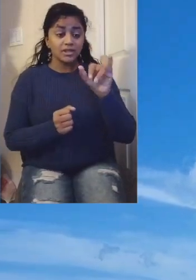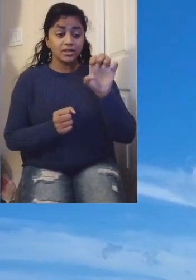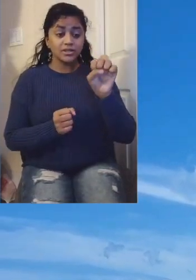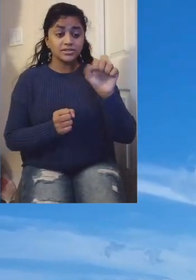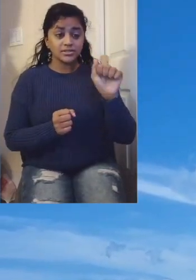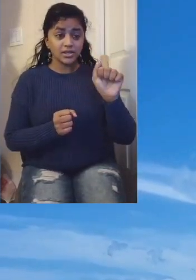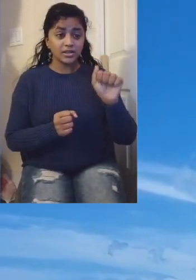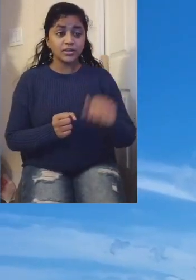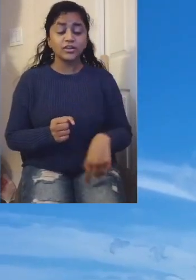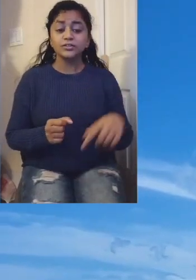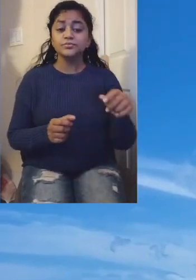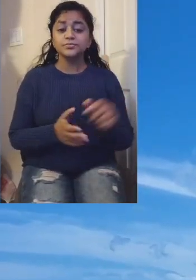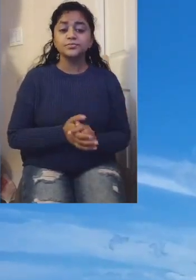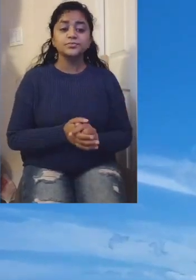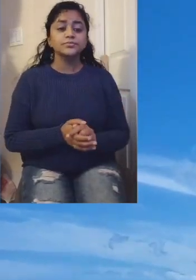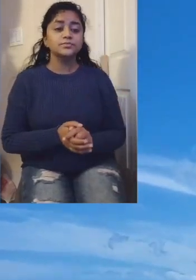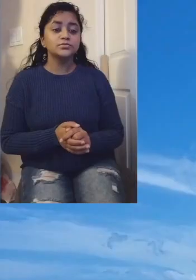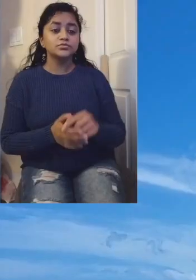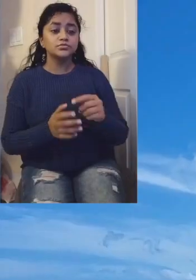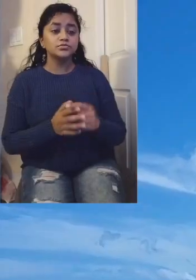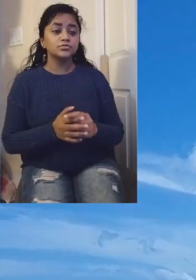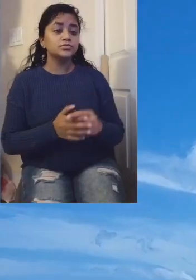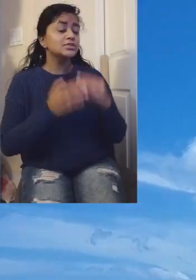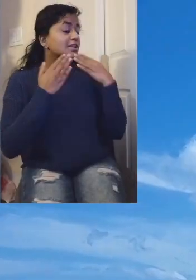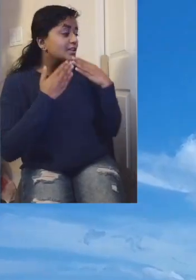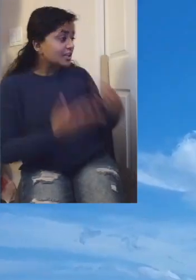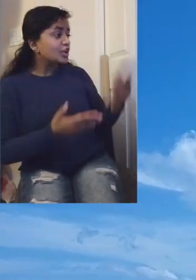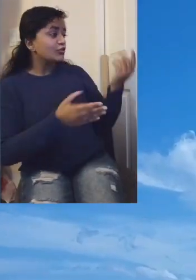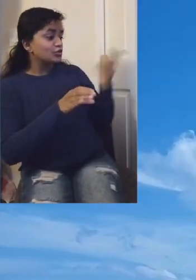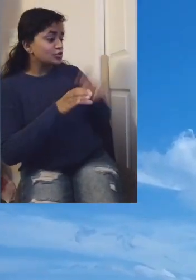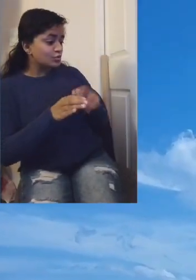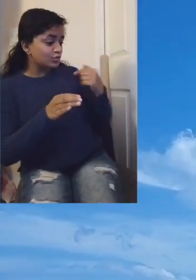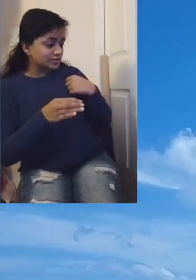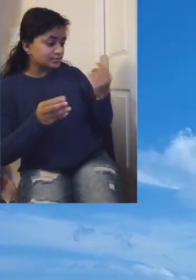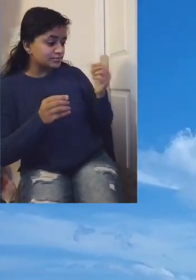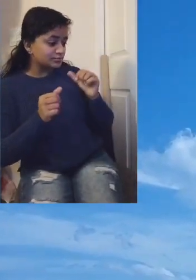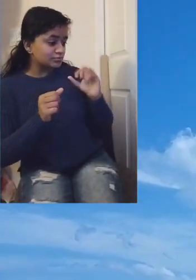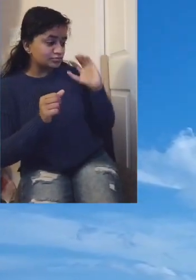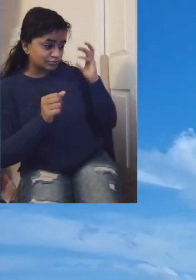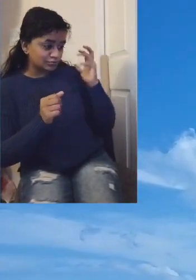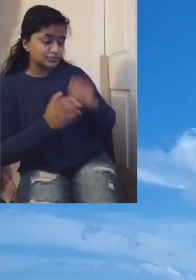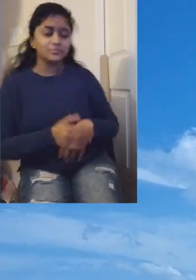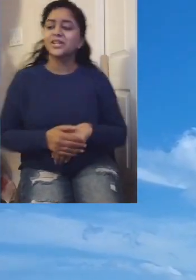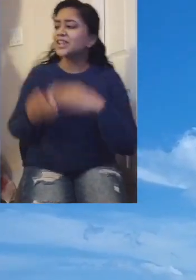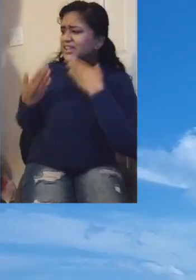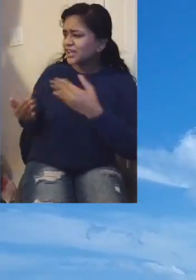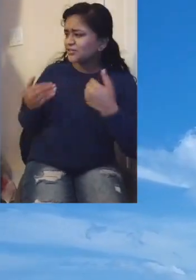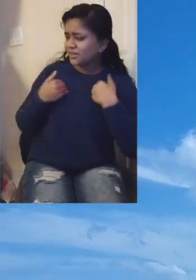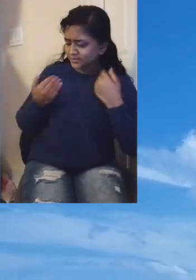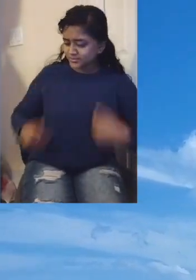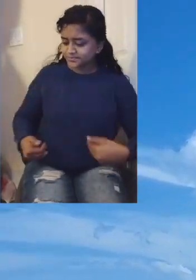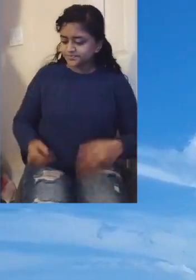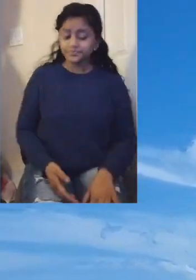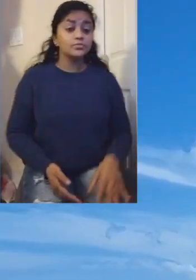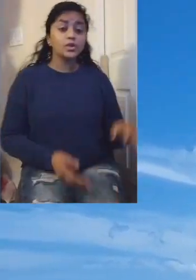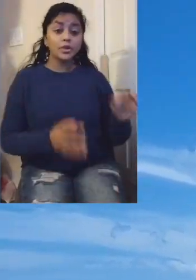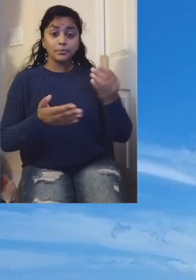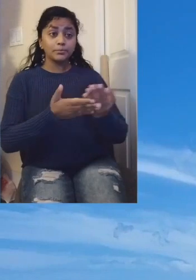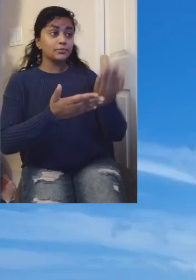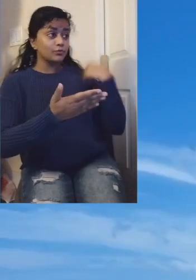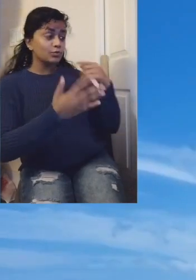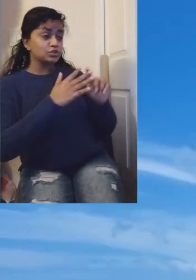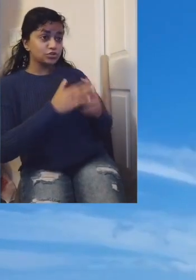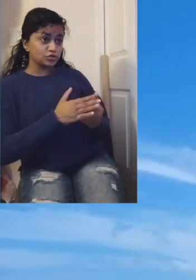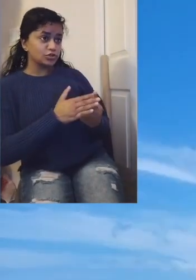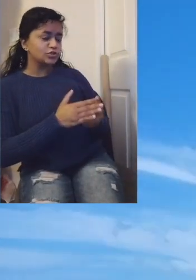you're gonna kick and click. So you're gonna go like that with both feet, okay? Both feet? Yeah, both feet. All right,